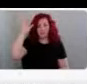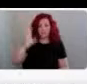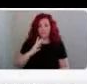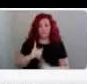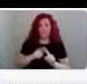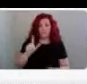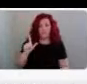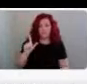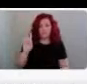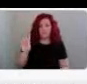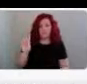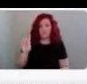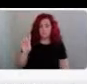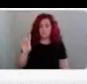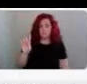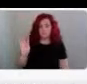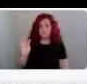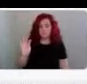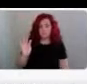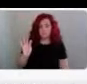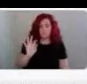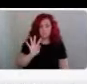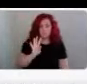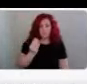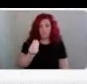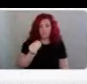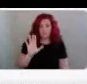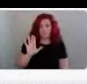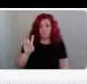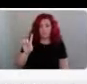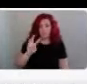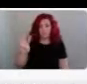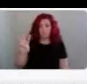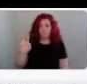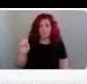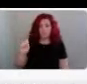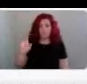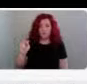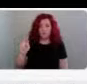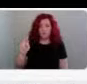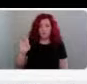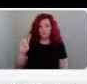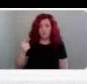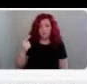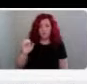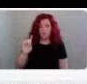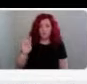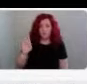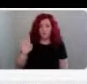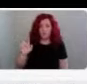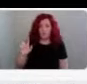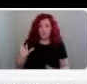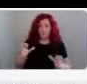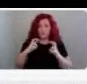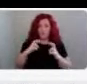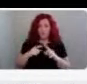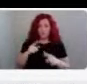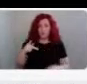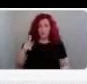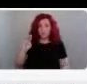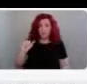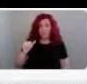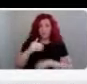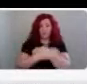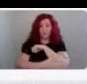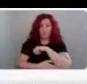ld9 i'm at 1451 what sunridge drive and i'm a retiree from pima county wastewater and unincorporated